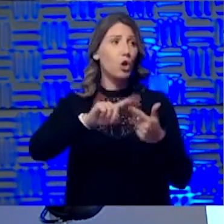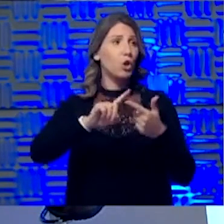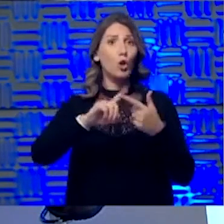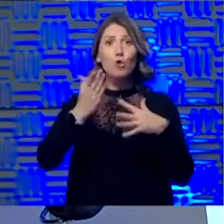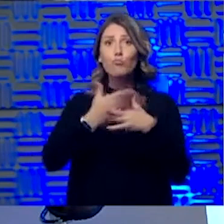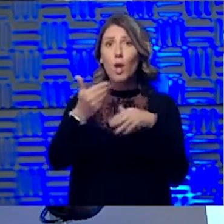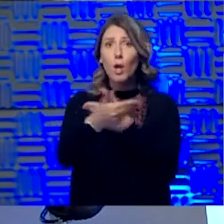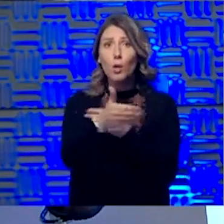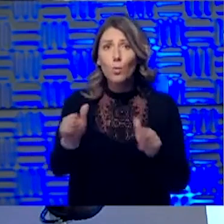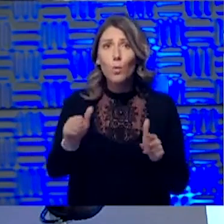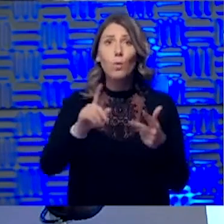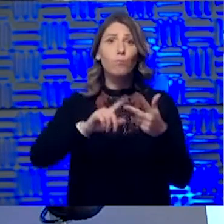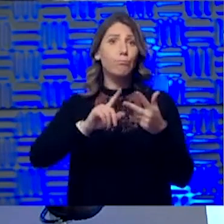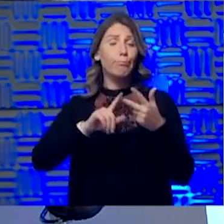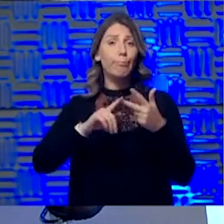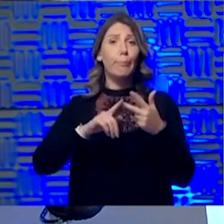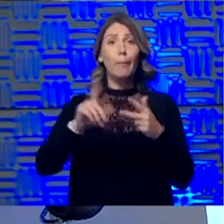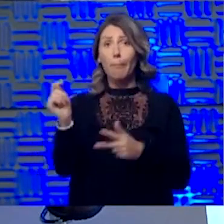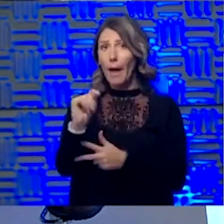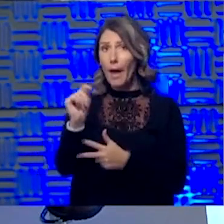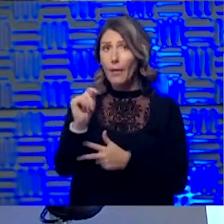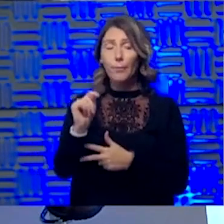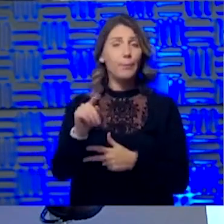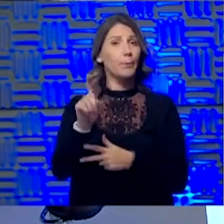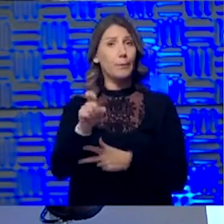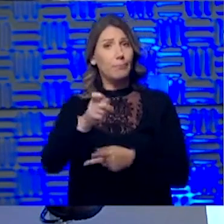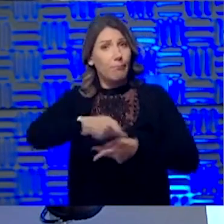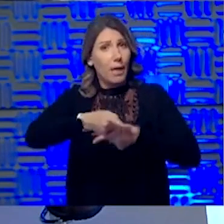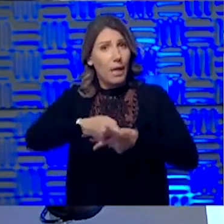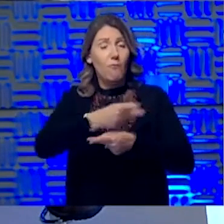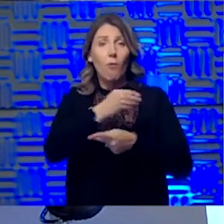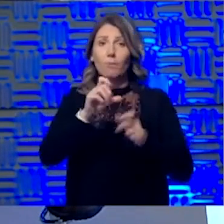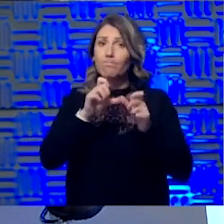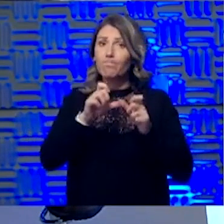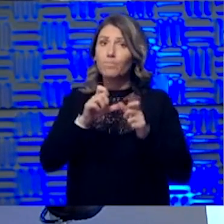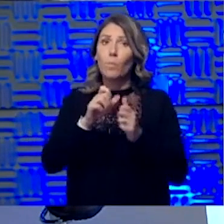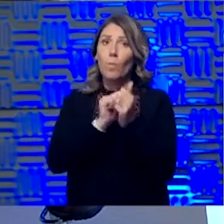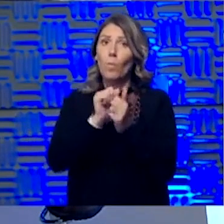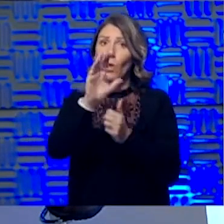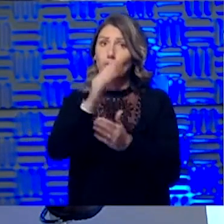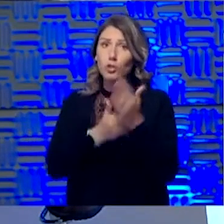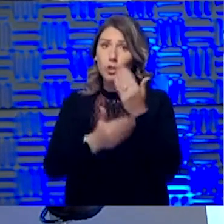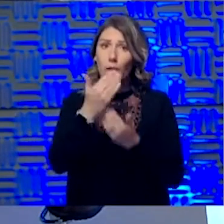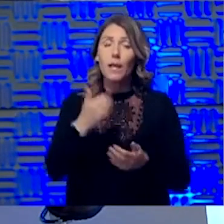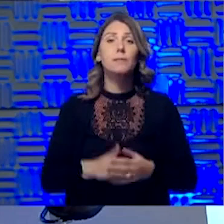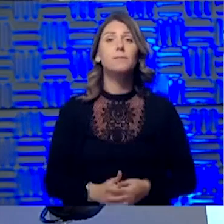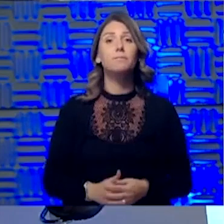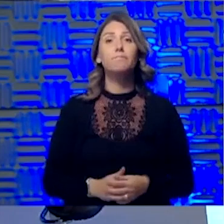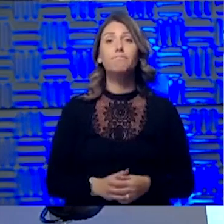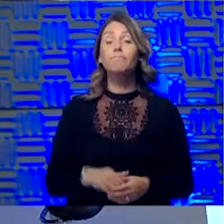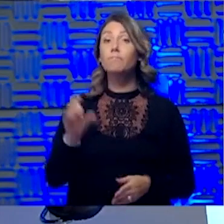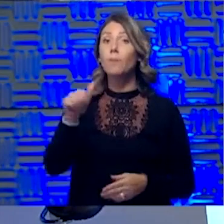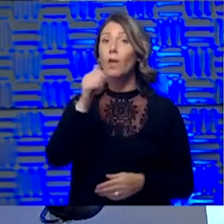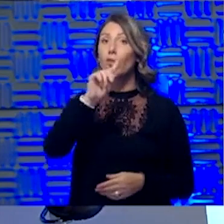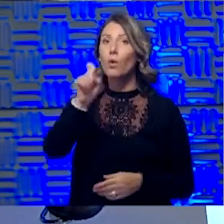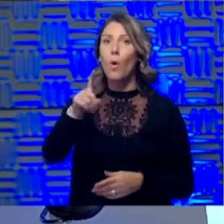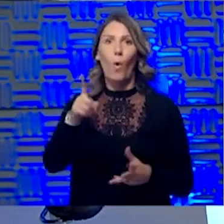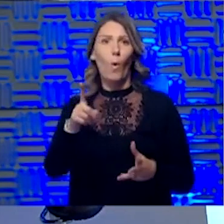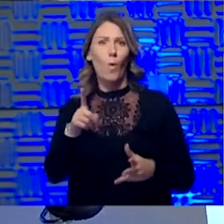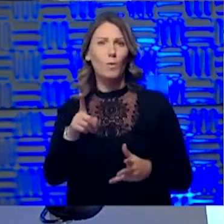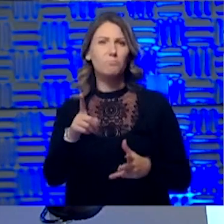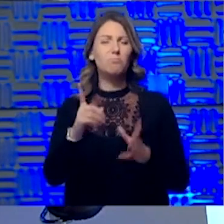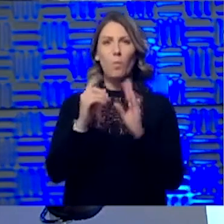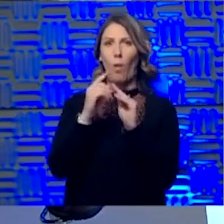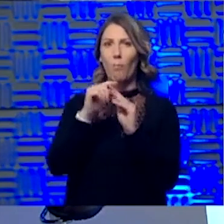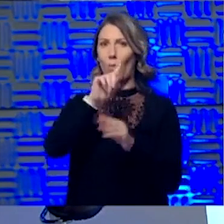That's what you just got to be really careful about and constantly wash your hands and take care of your personal hygiene. Other questions? Oh, we're probably time for one